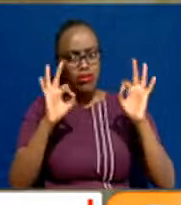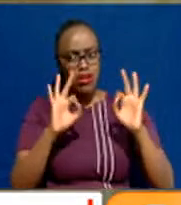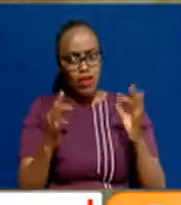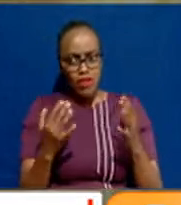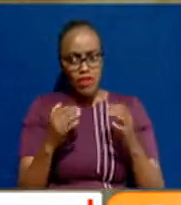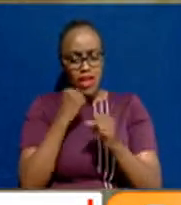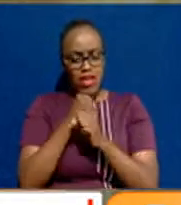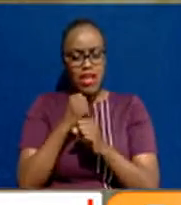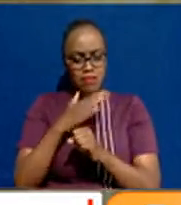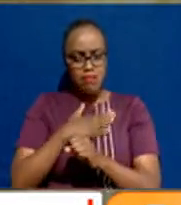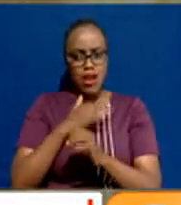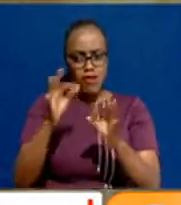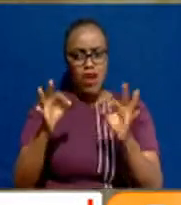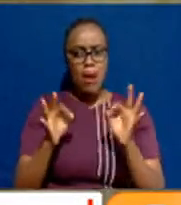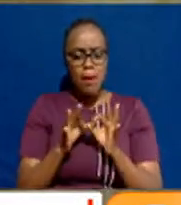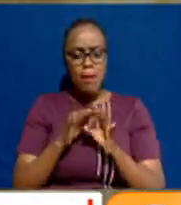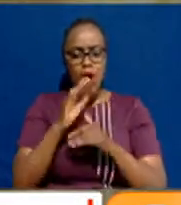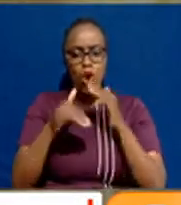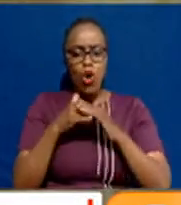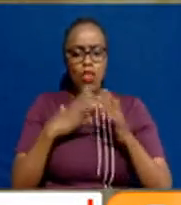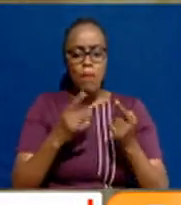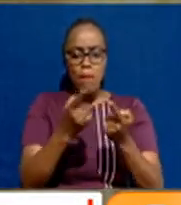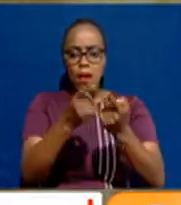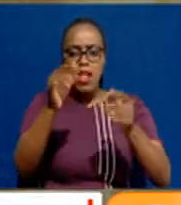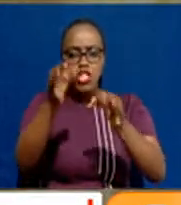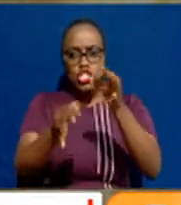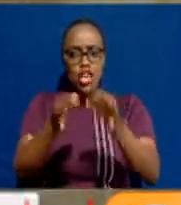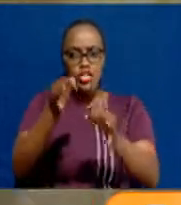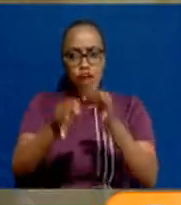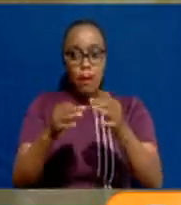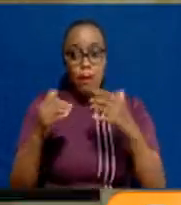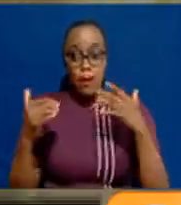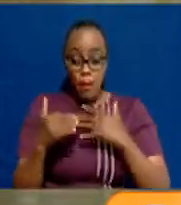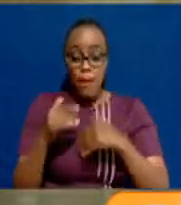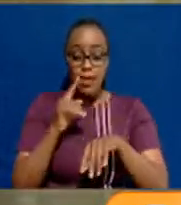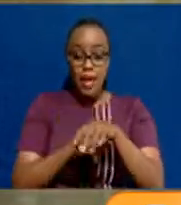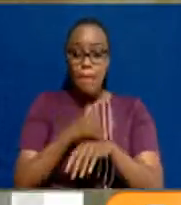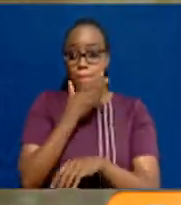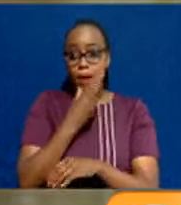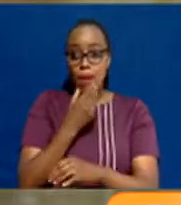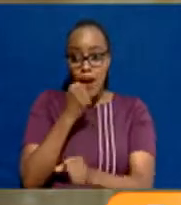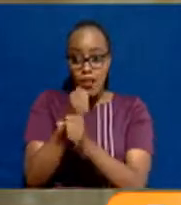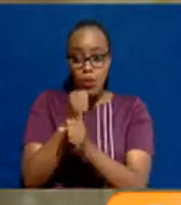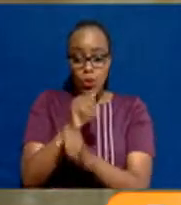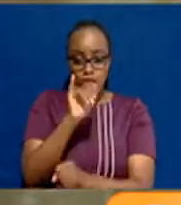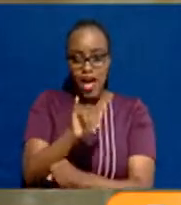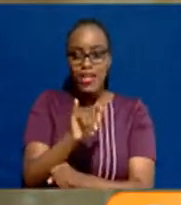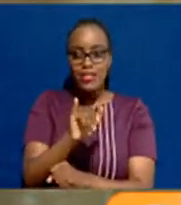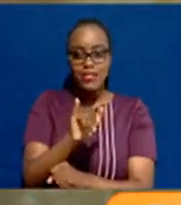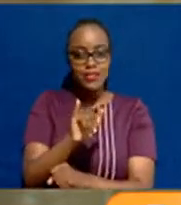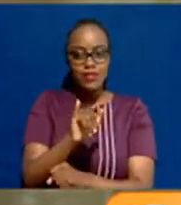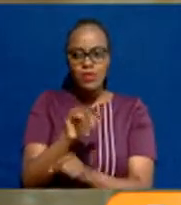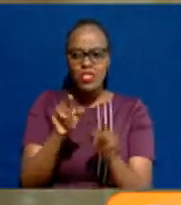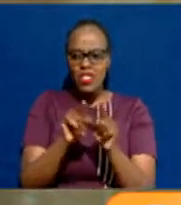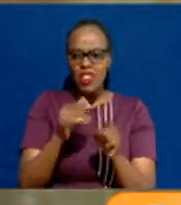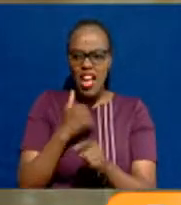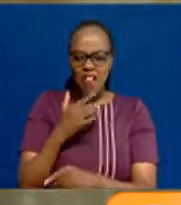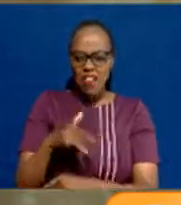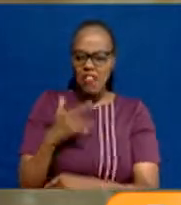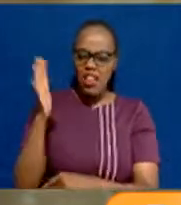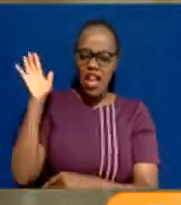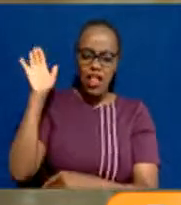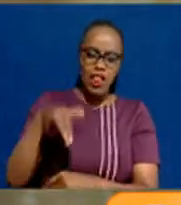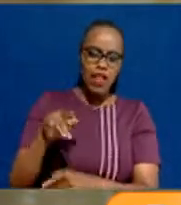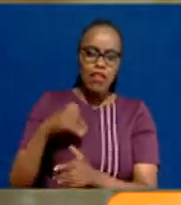for my family? Everybody is judging me. And because maybe you were strong, when a man has that kind of headline, he will not even feel a big deal. And the next